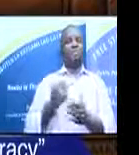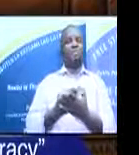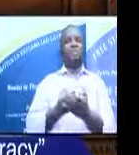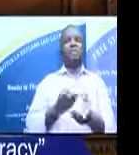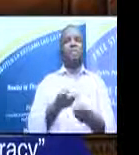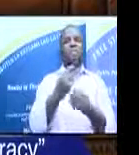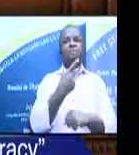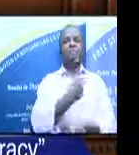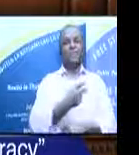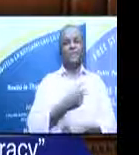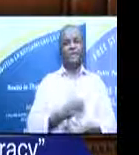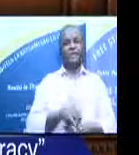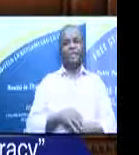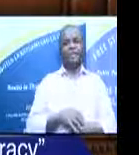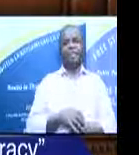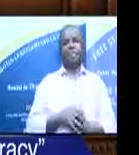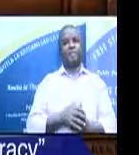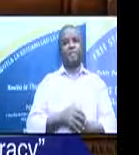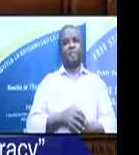soon as possible.